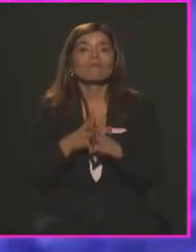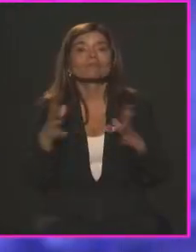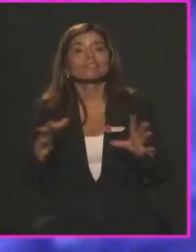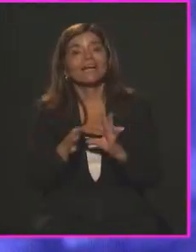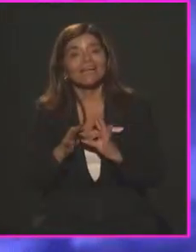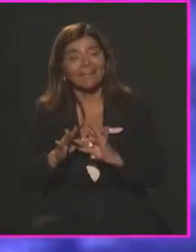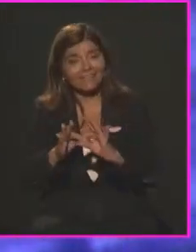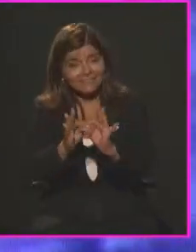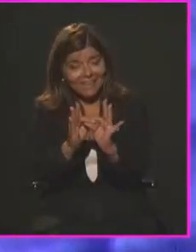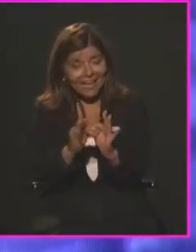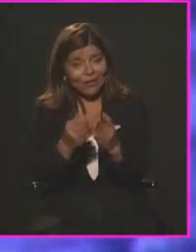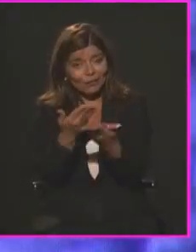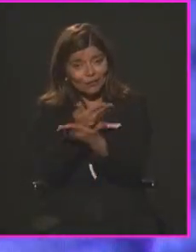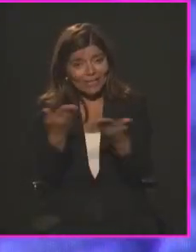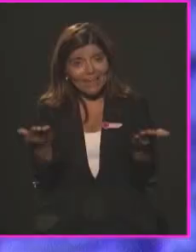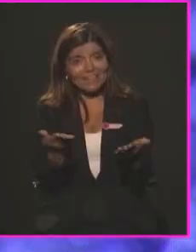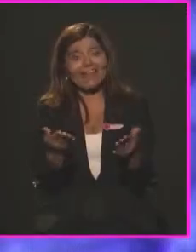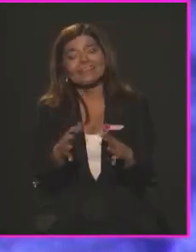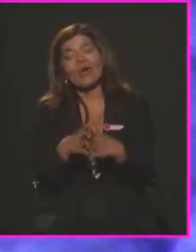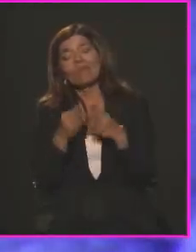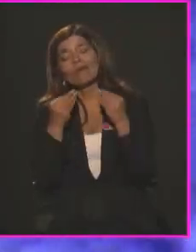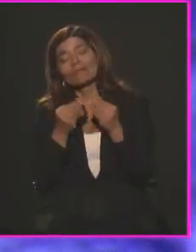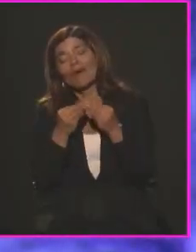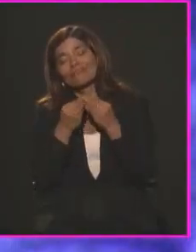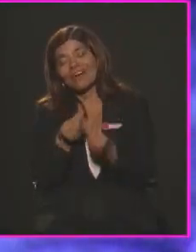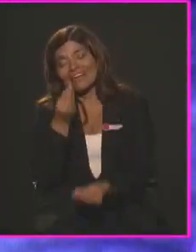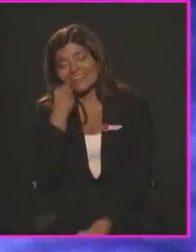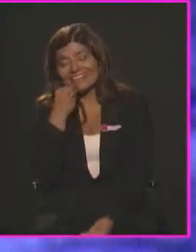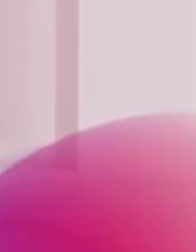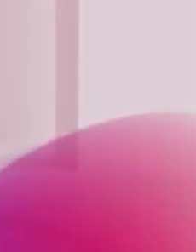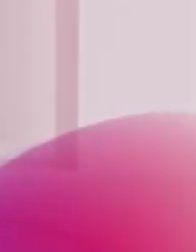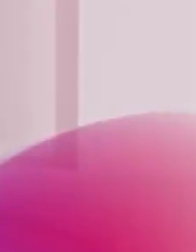dinner. And muchísimas gracias.